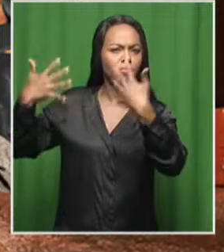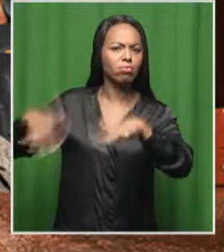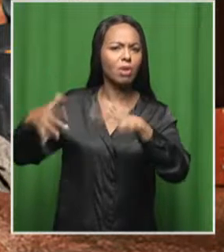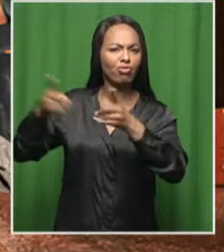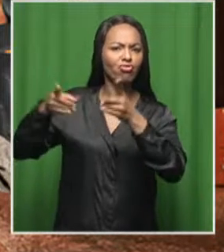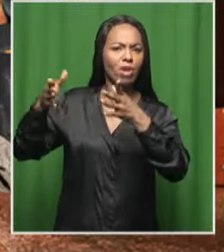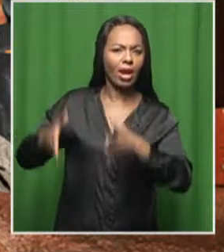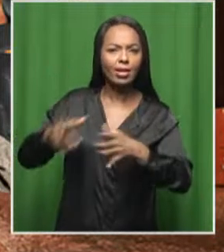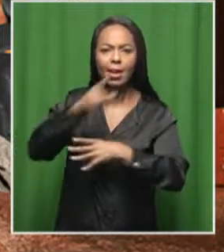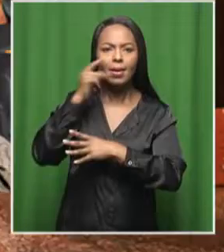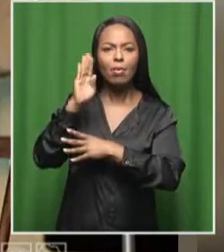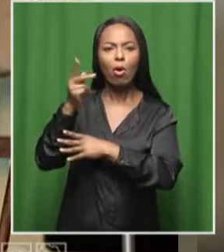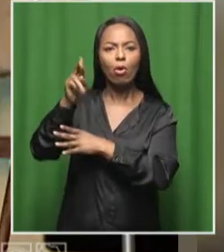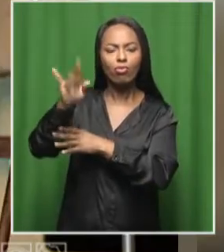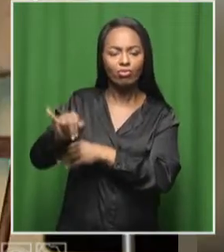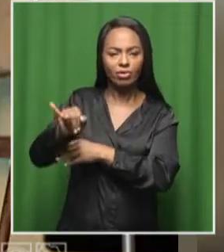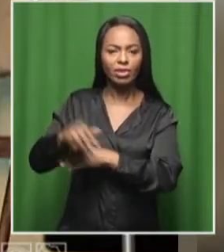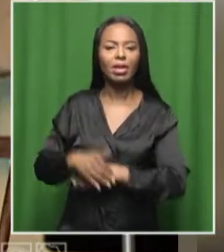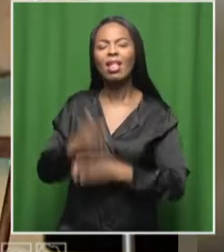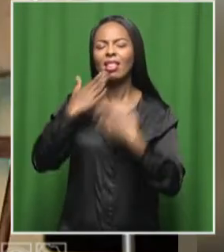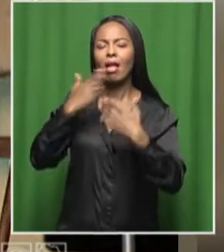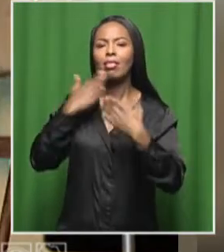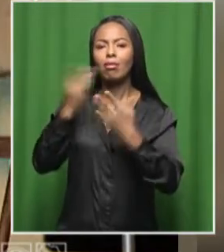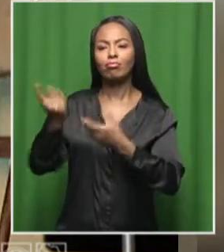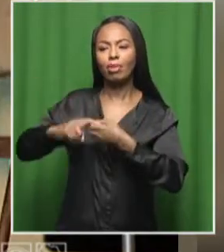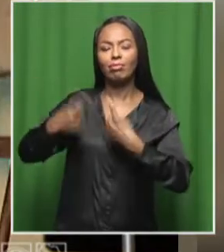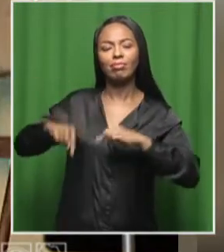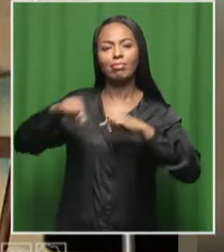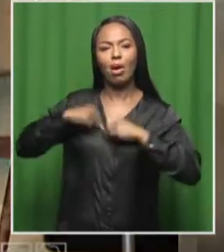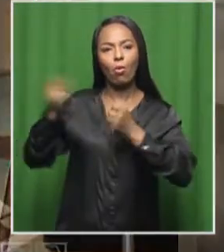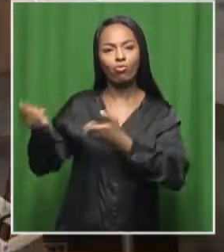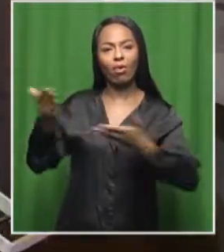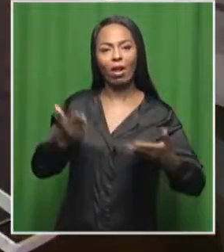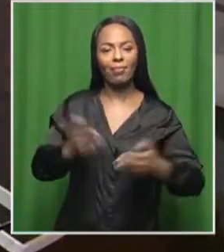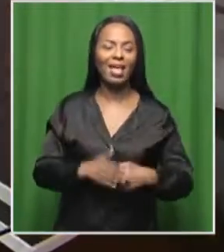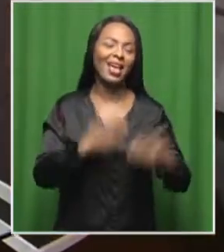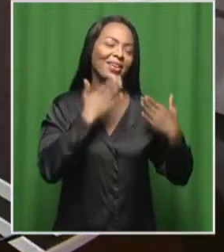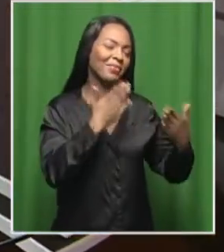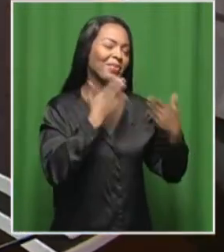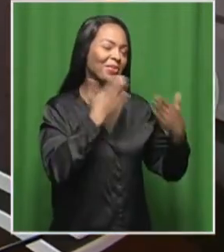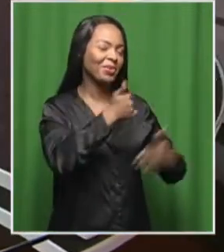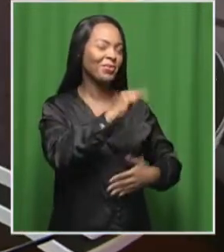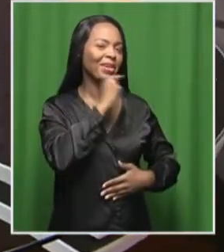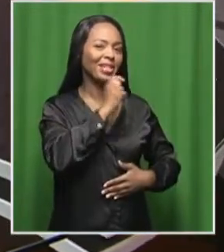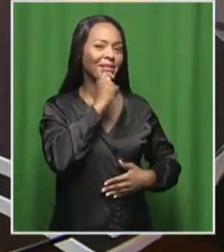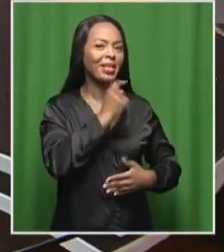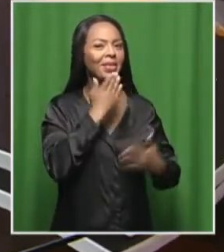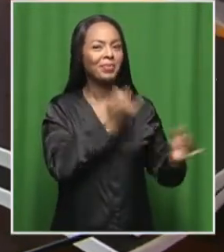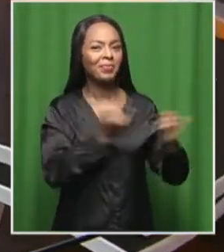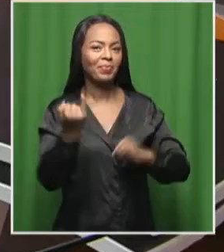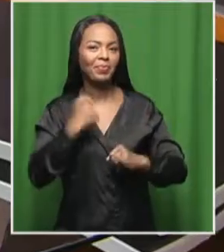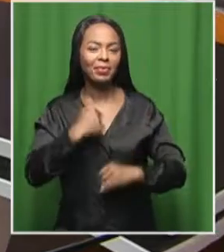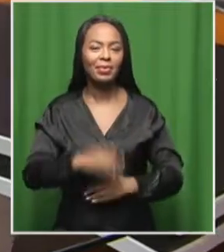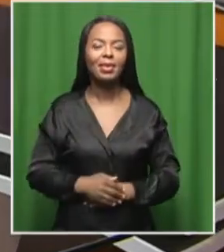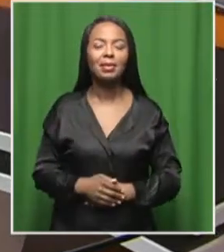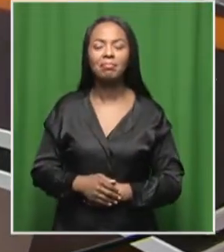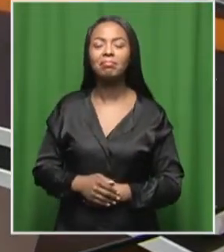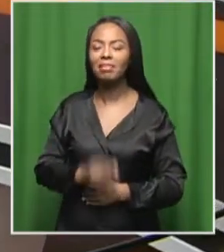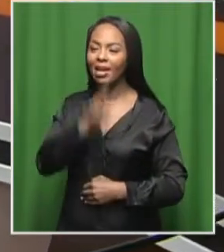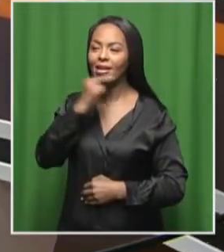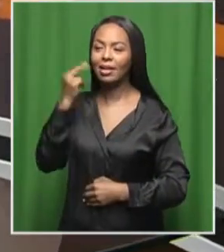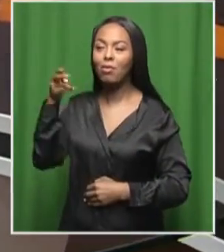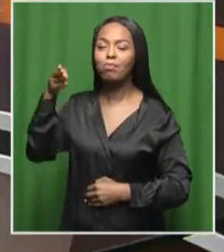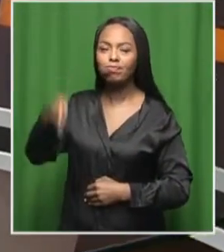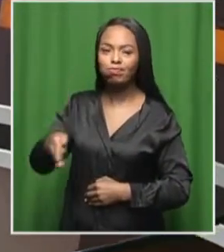Aubrey Sekhabi. Bro, Aubrey, a very good morning. Thanks for joining us. Welcome. Good morning. Thank you for having me. Good to see you. Good to have you on the show this morning. First of all, what inspired